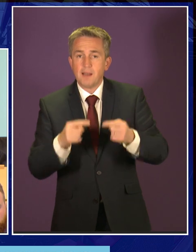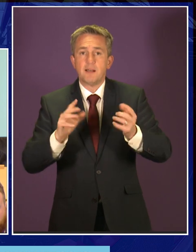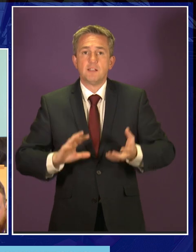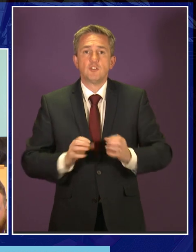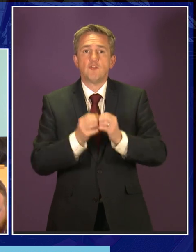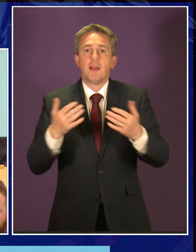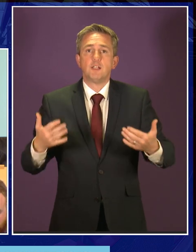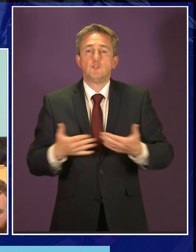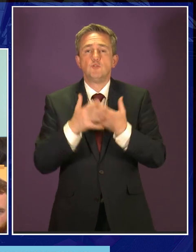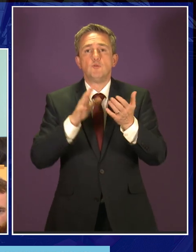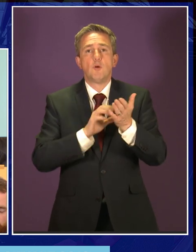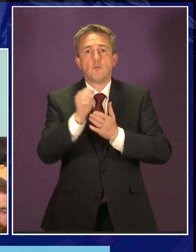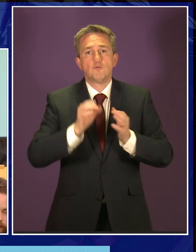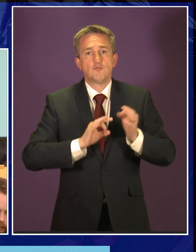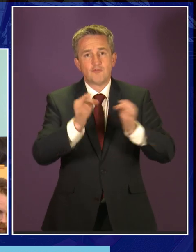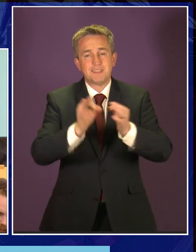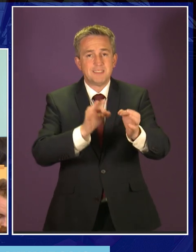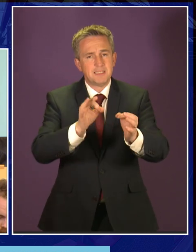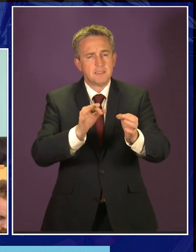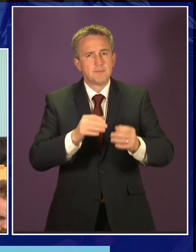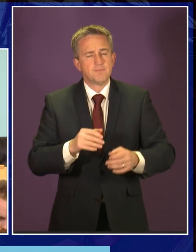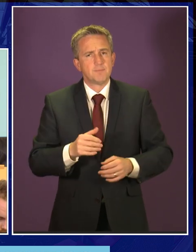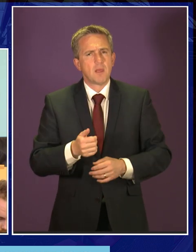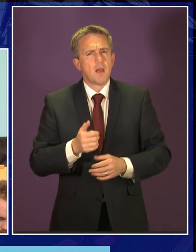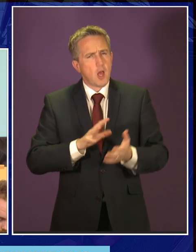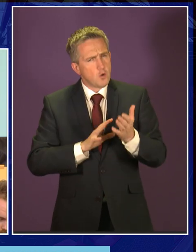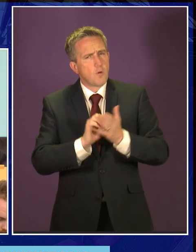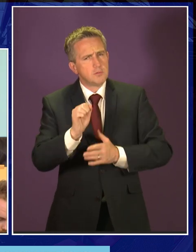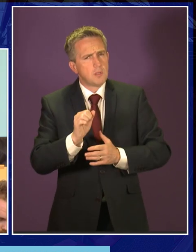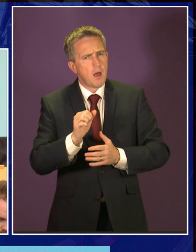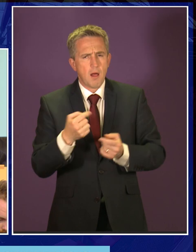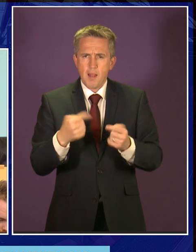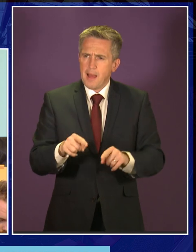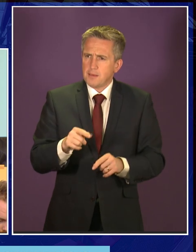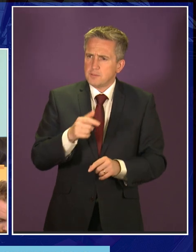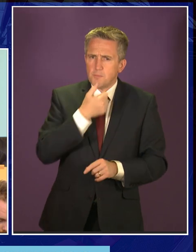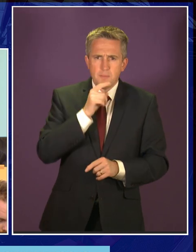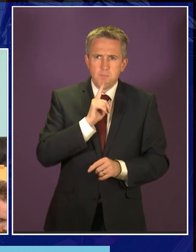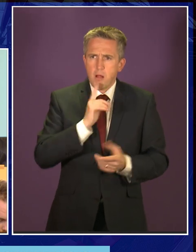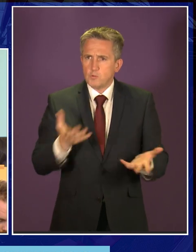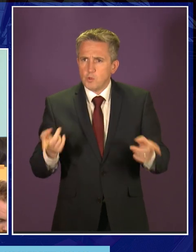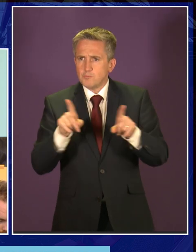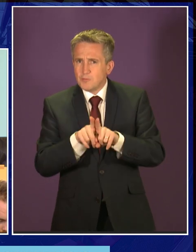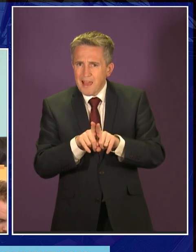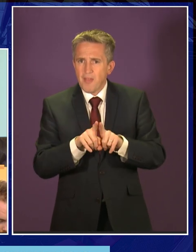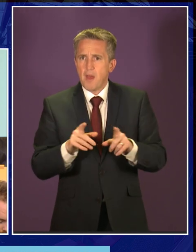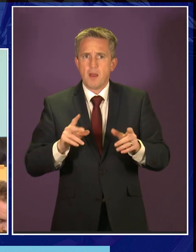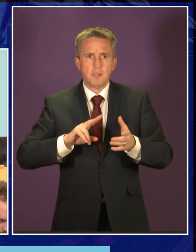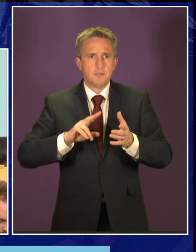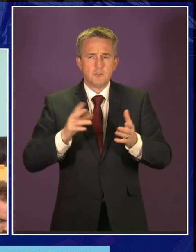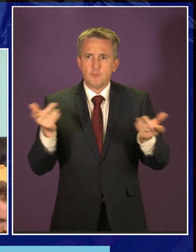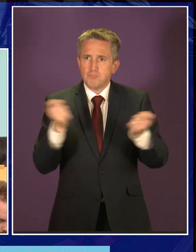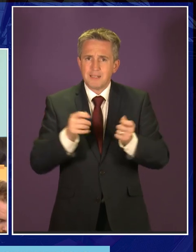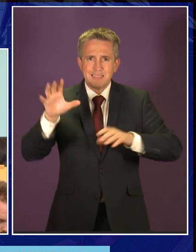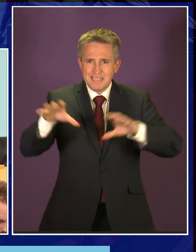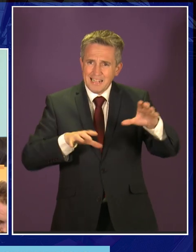cultural strategies. And culture, as we know, has the power to bring people together, to bring places, to bring nations together,